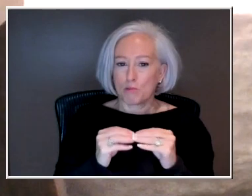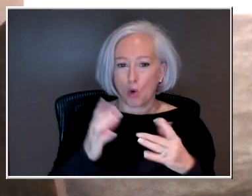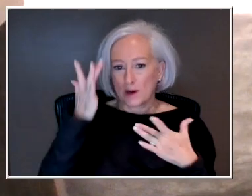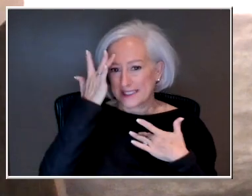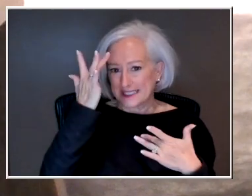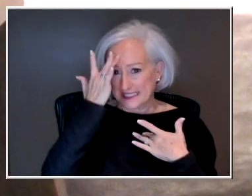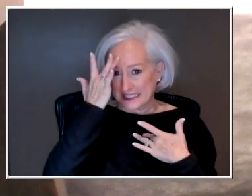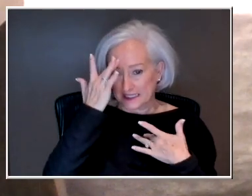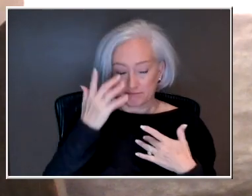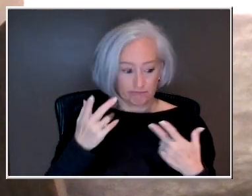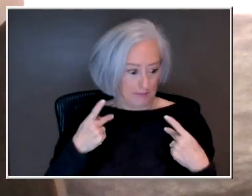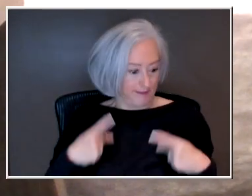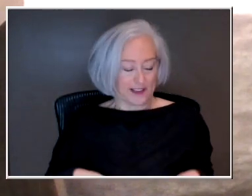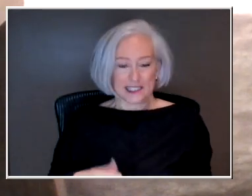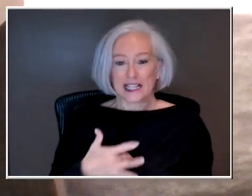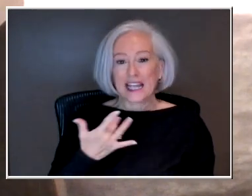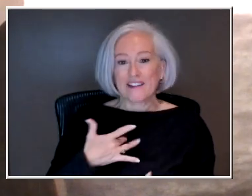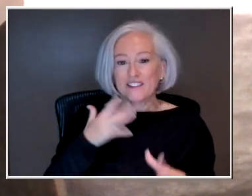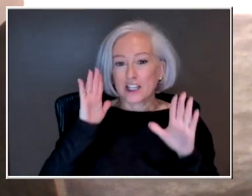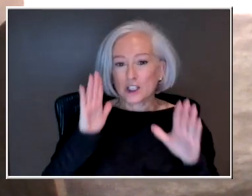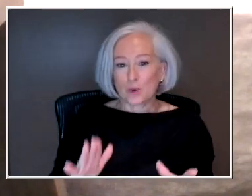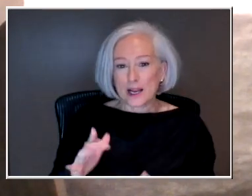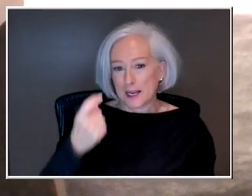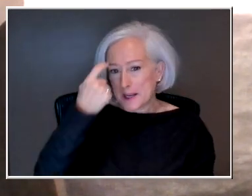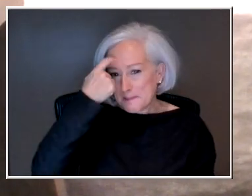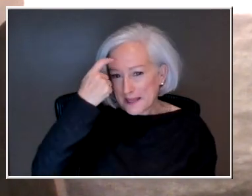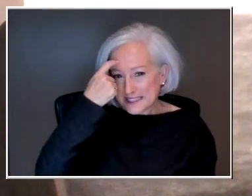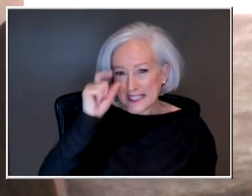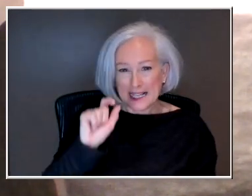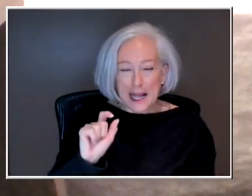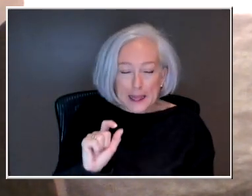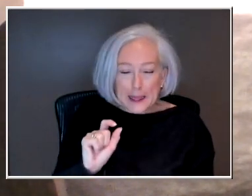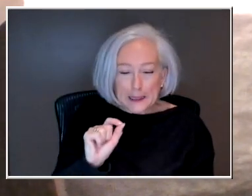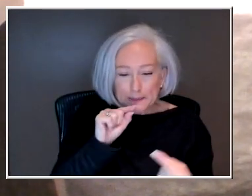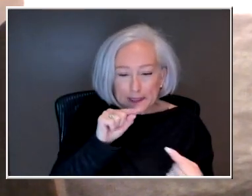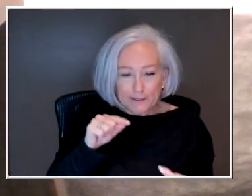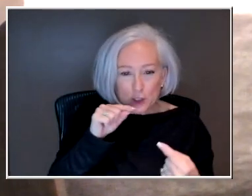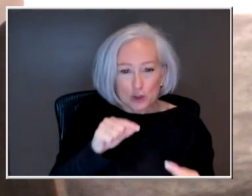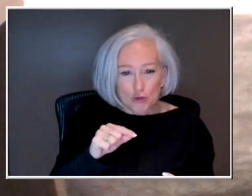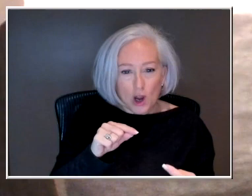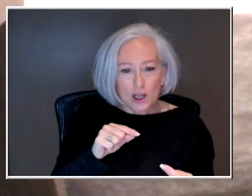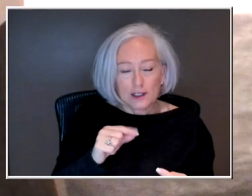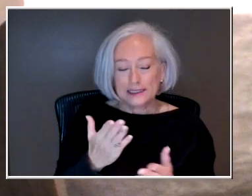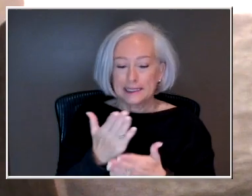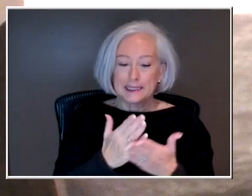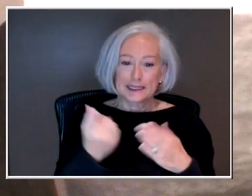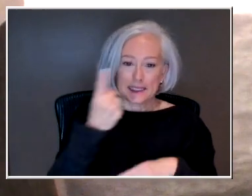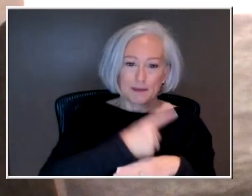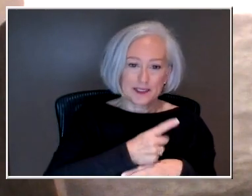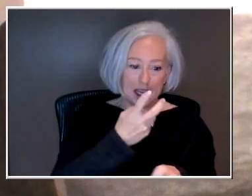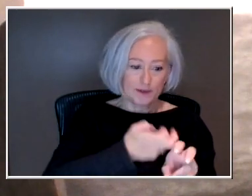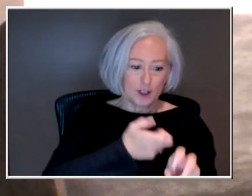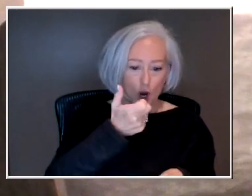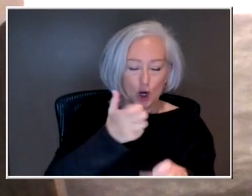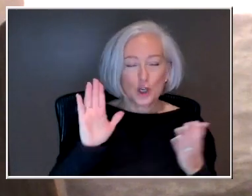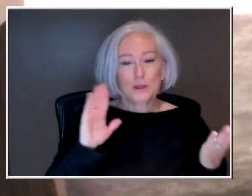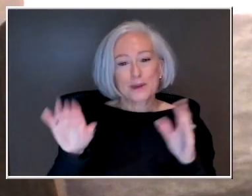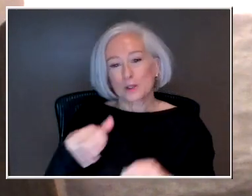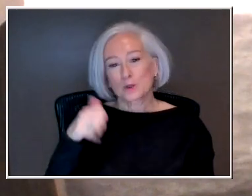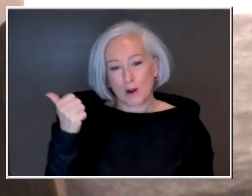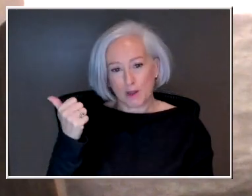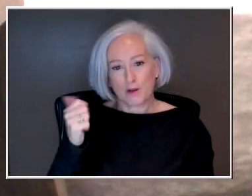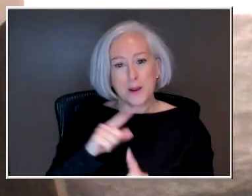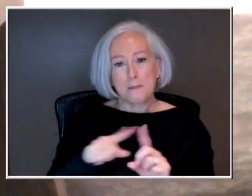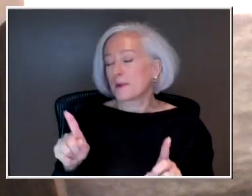Physically, I'm feeling great. Mentally, it's always a little bit of a struggle. Some days are harder than others, but we